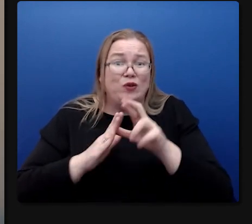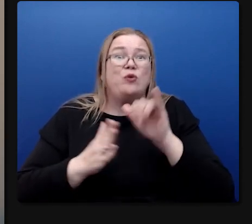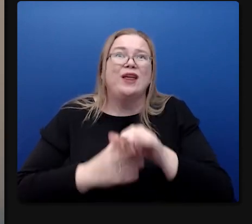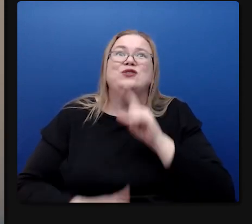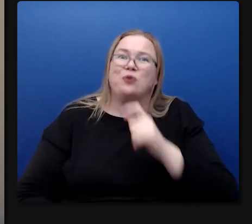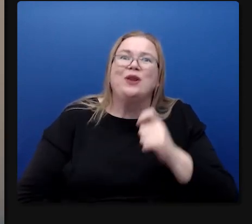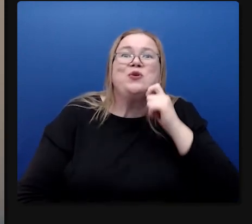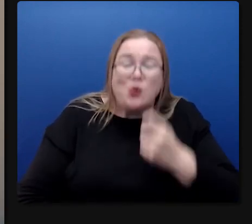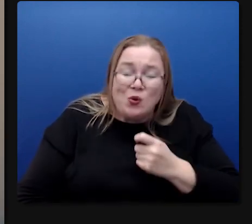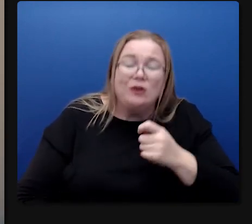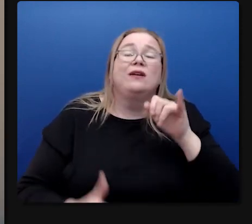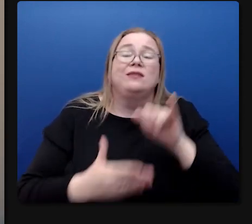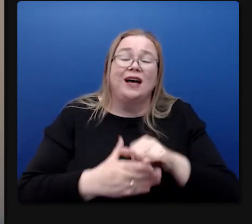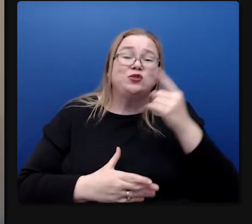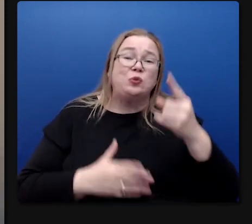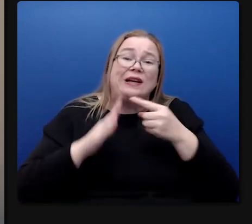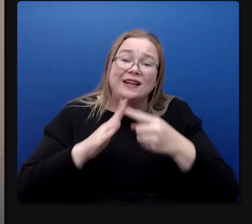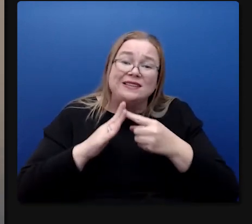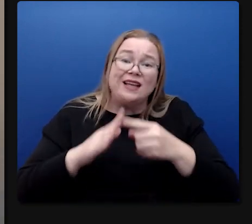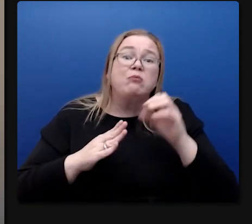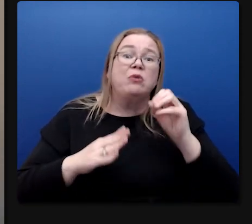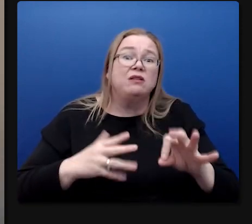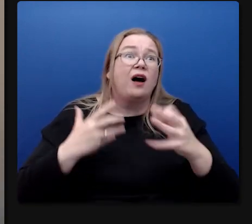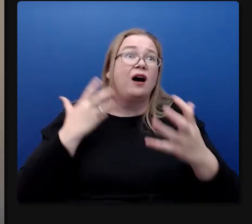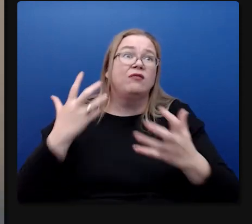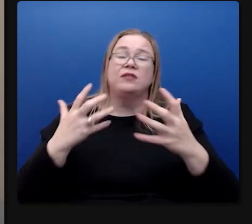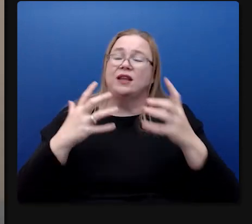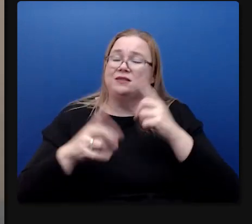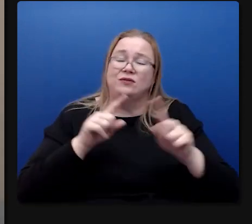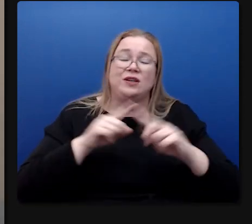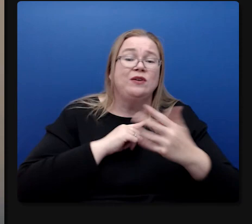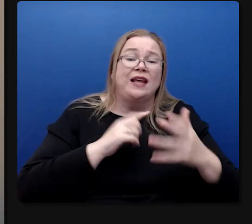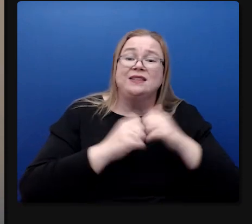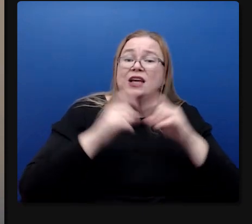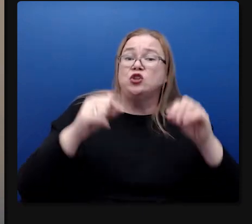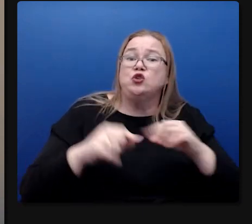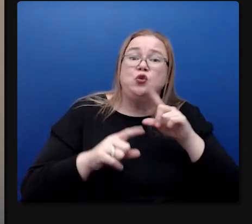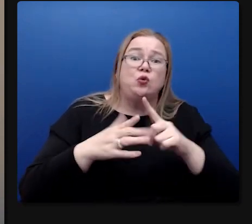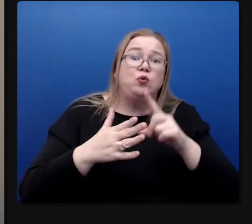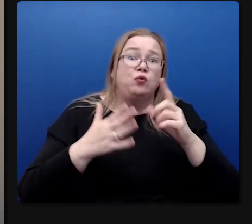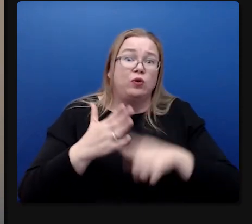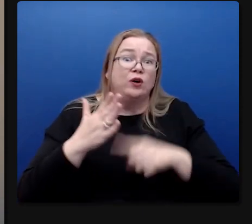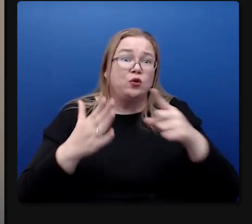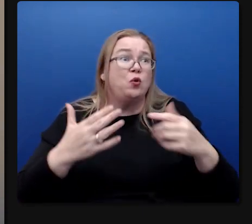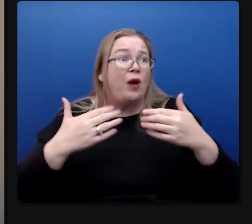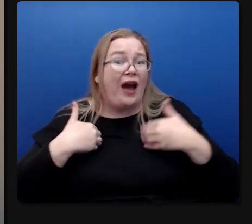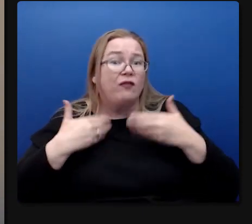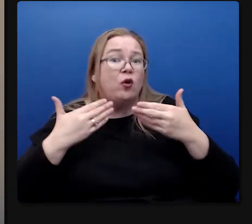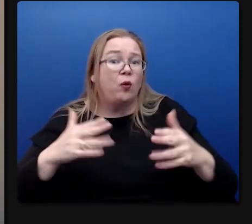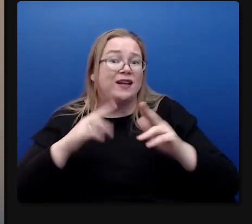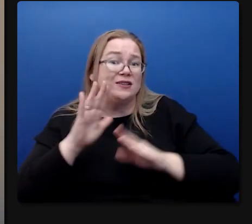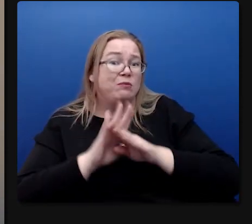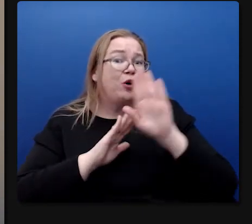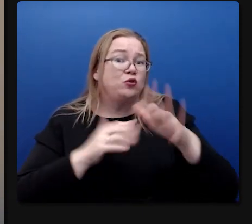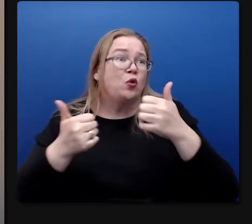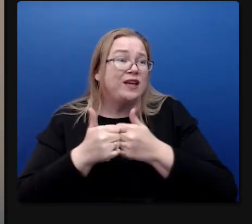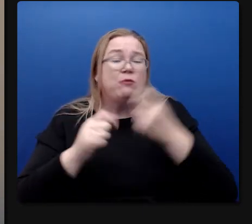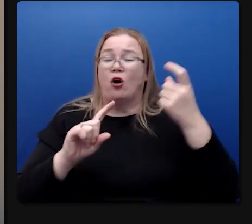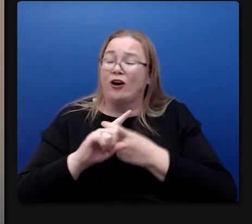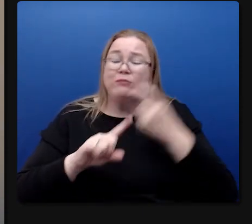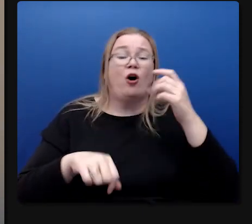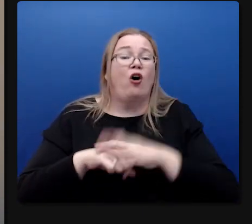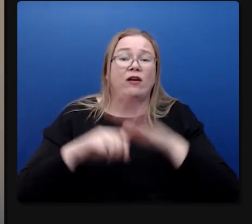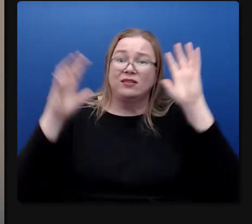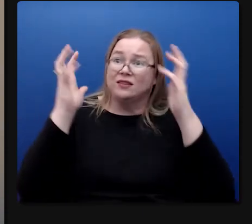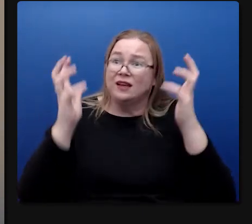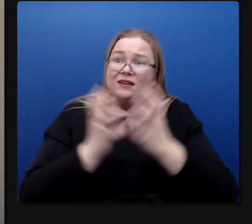is really cool. And that is just one example of the sorts of things you can do when what you have is a way to build your game automatically